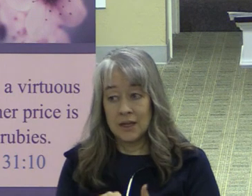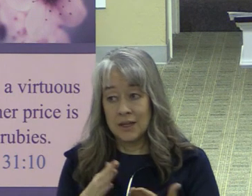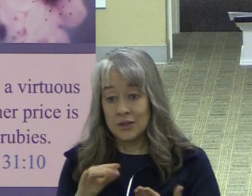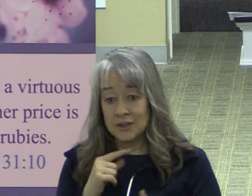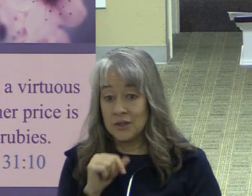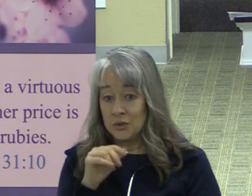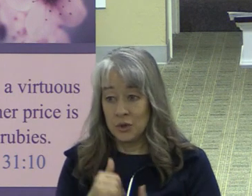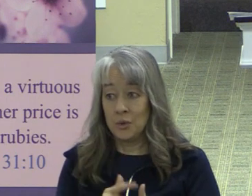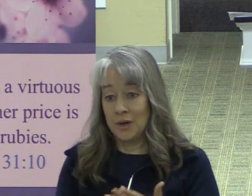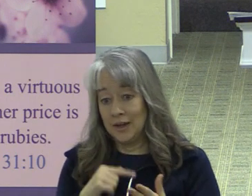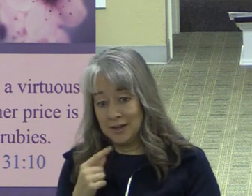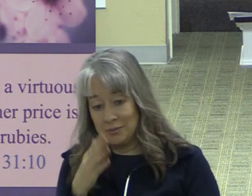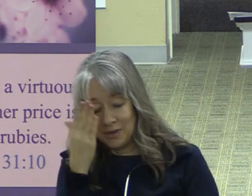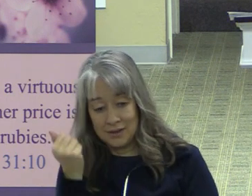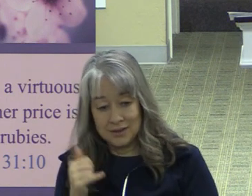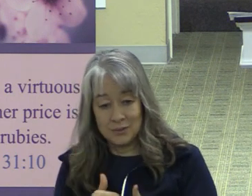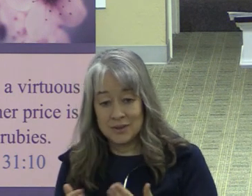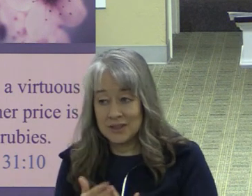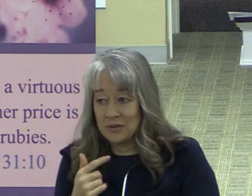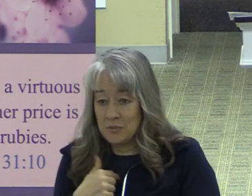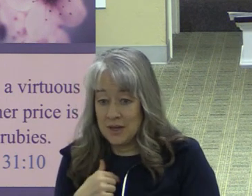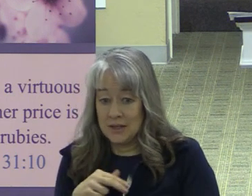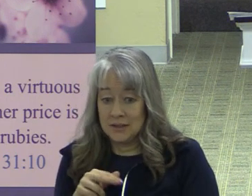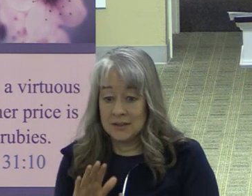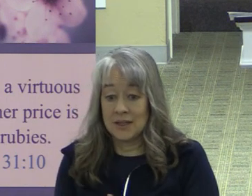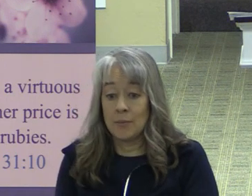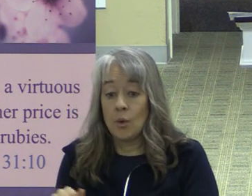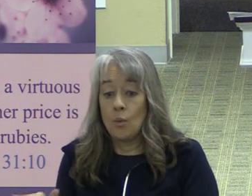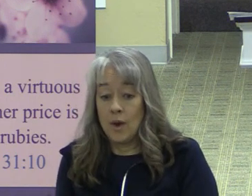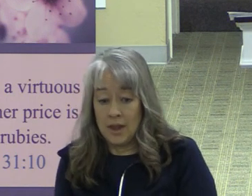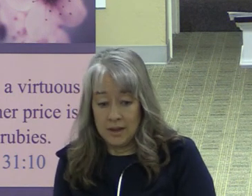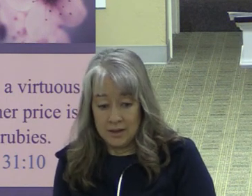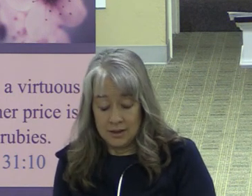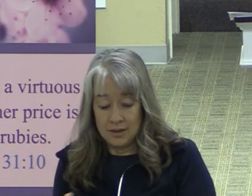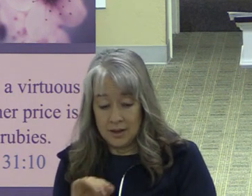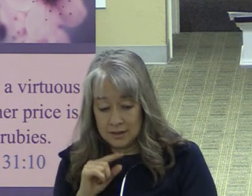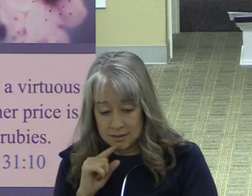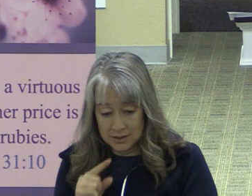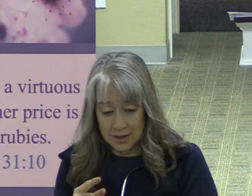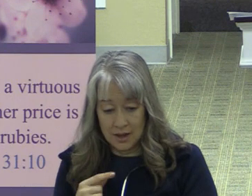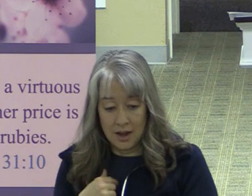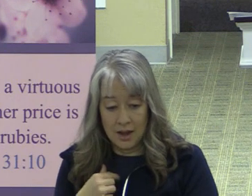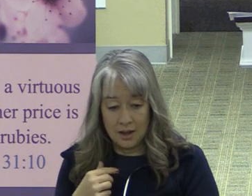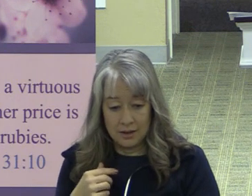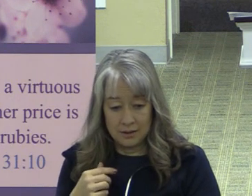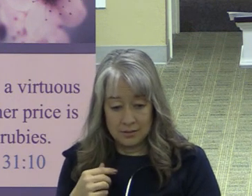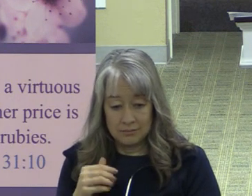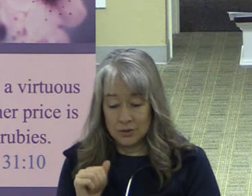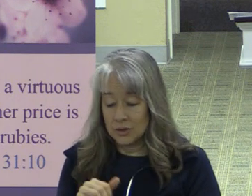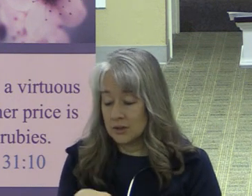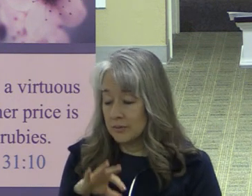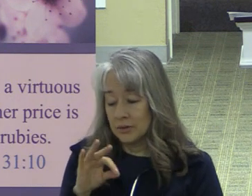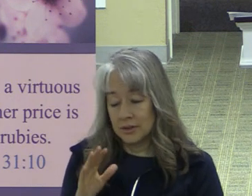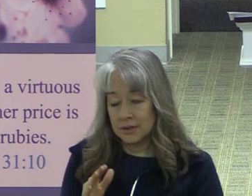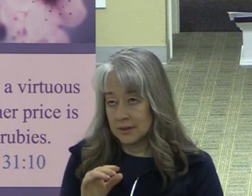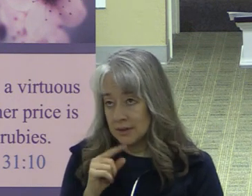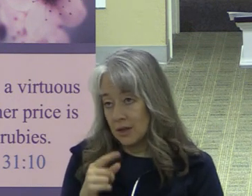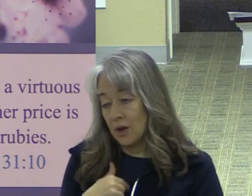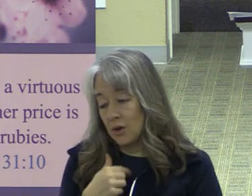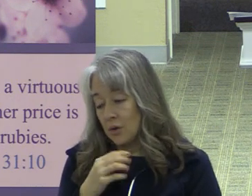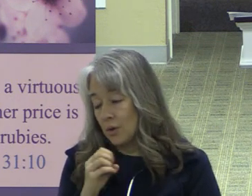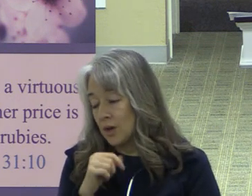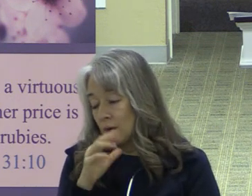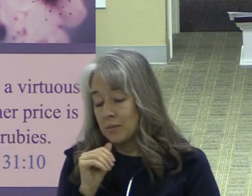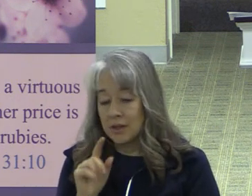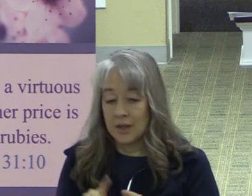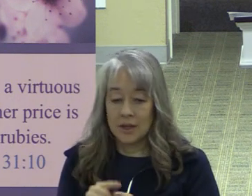here saying, don't do what I did, because it was easy for me to step away and say, you know, I could spiritualize it and say, oh, I don't want to